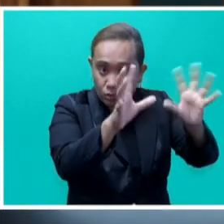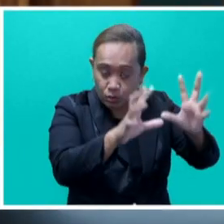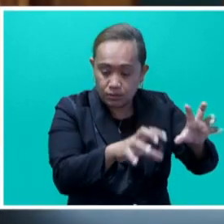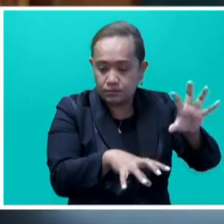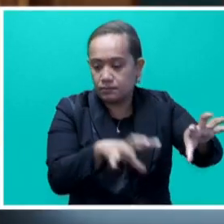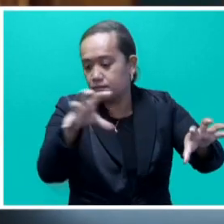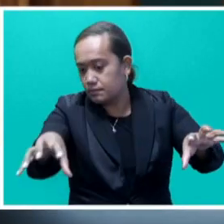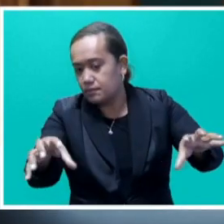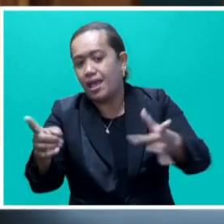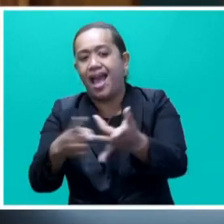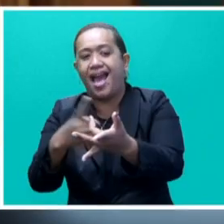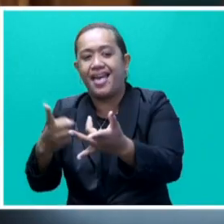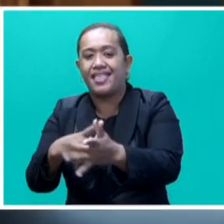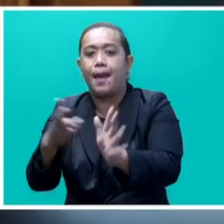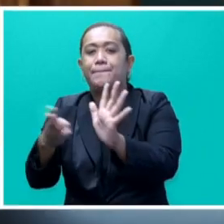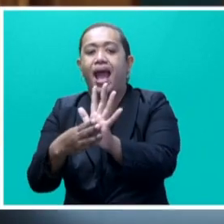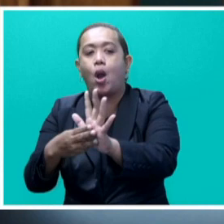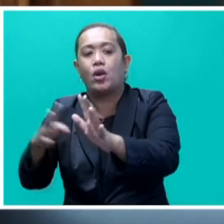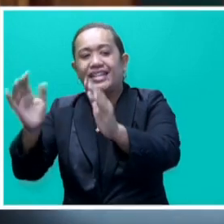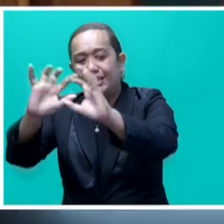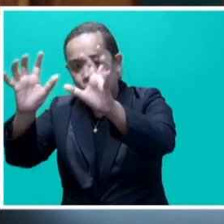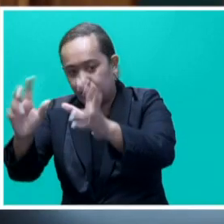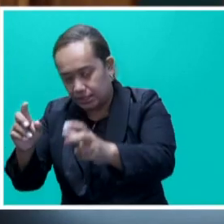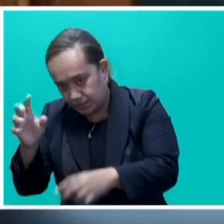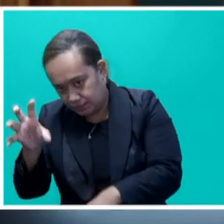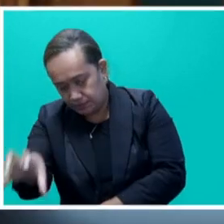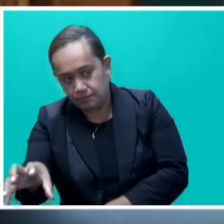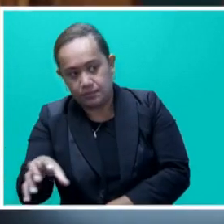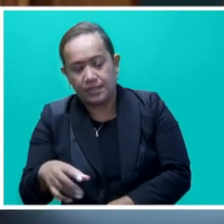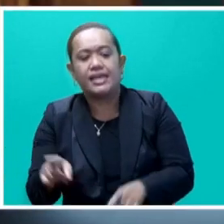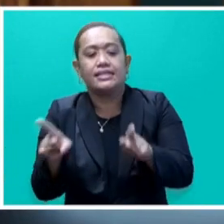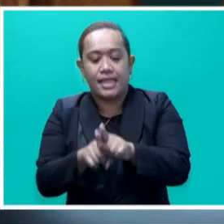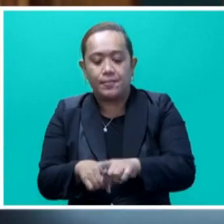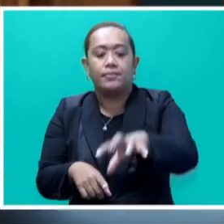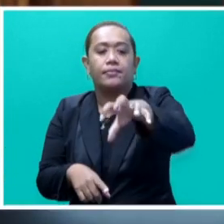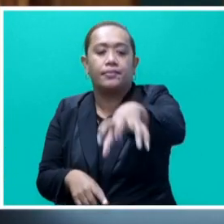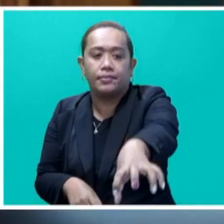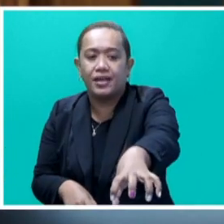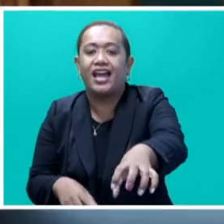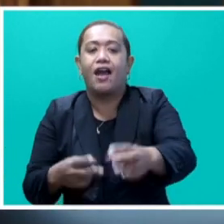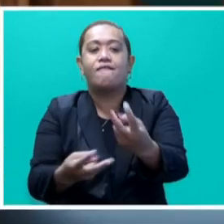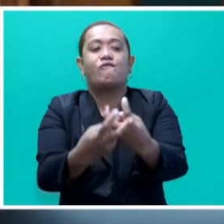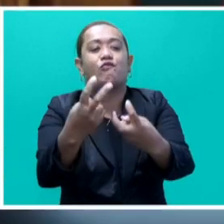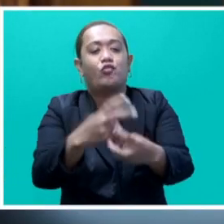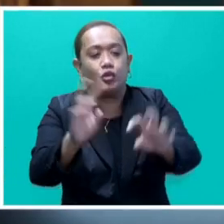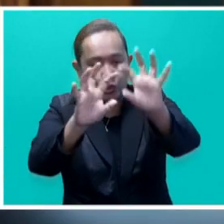are a combination of native trees, fruit trees and other high-value commercial trees.